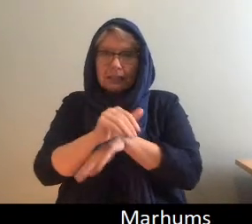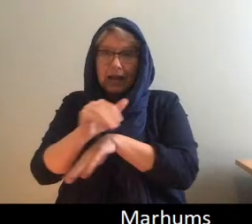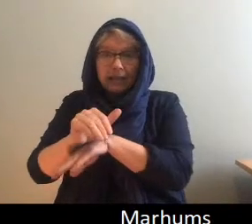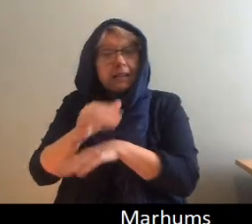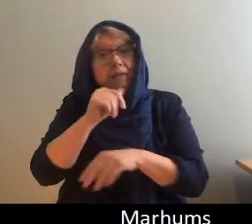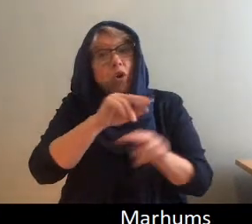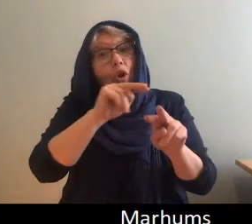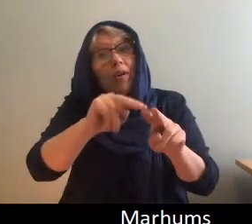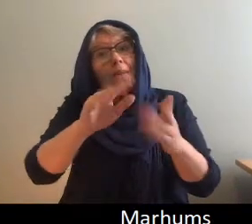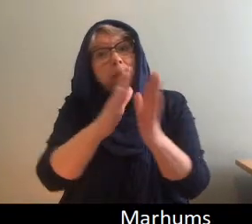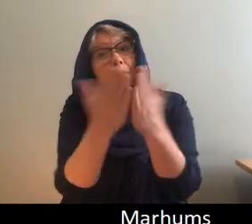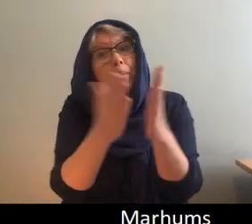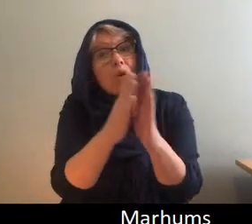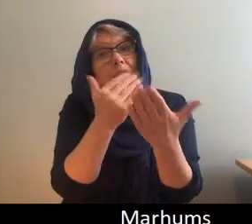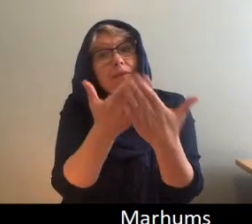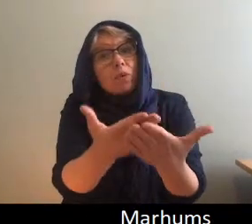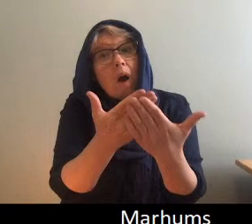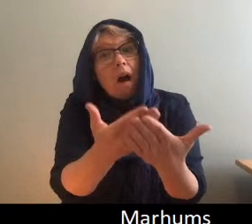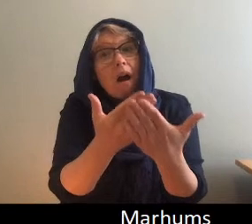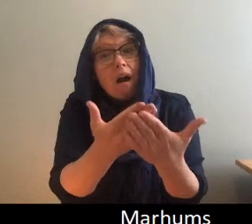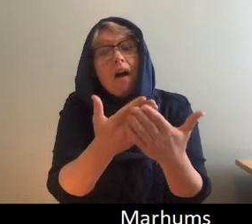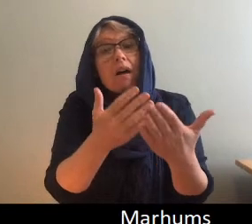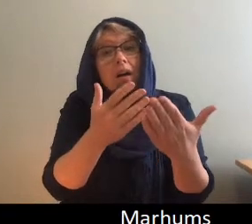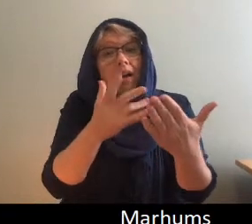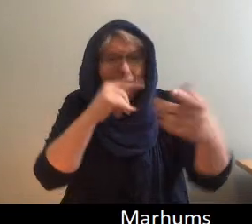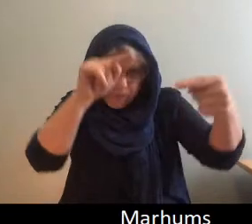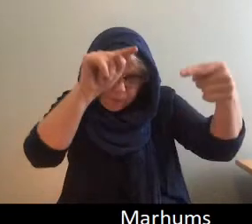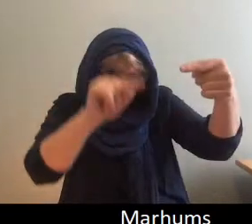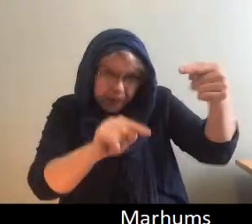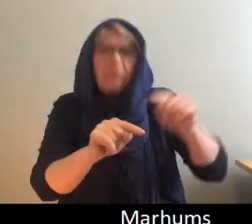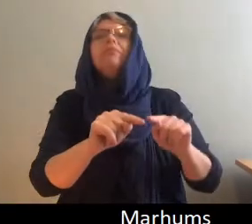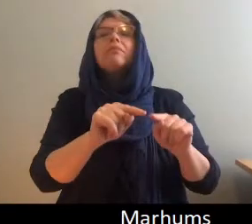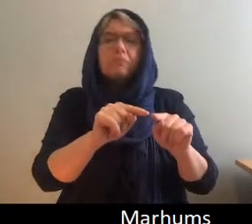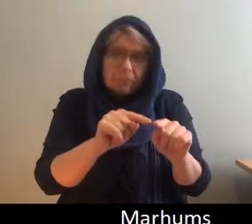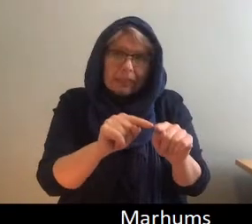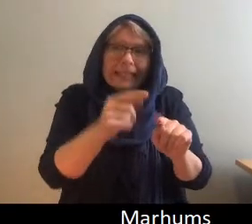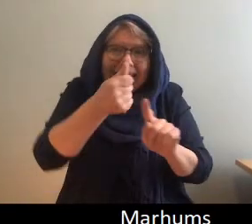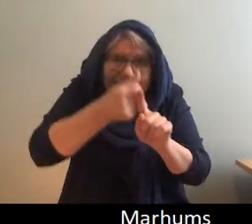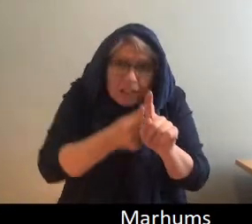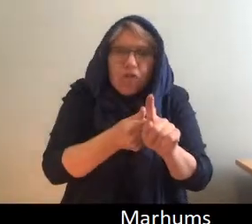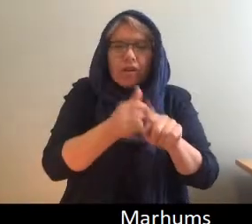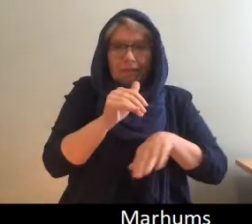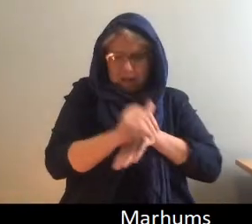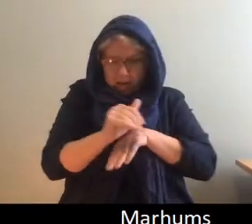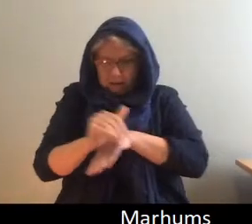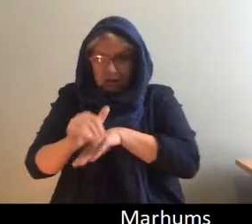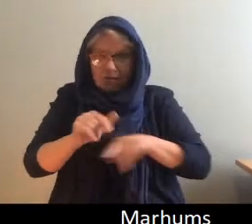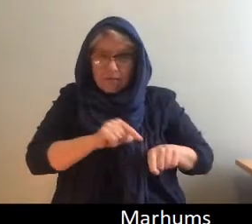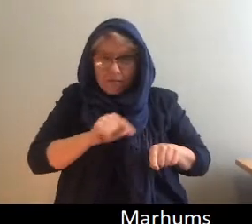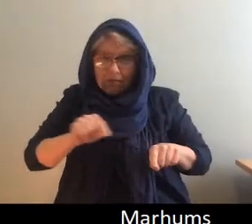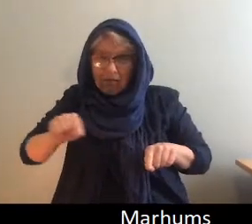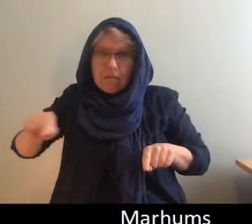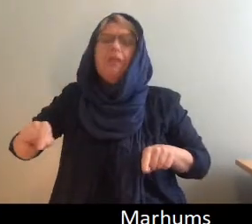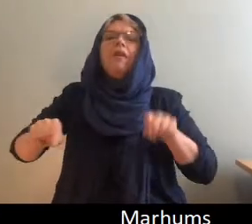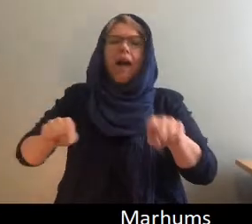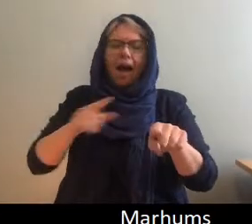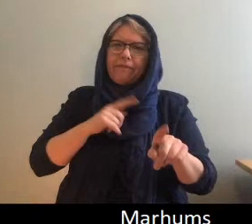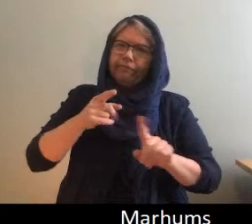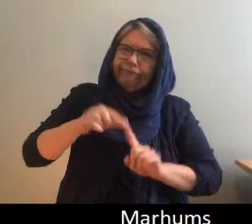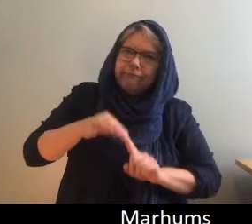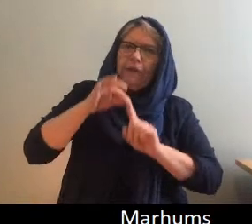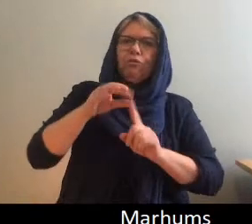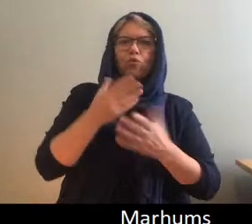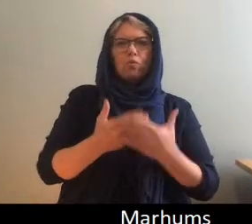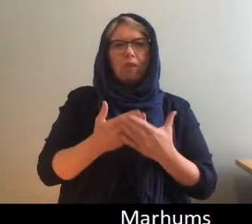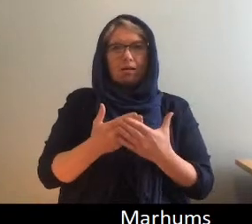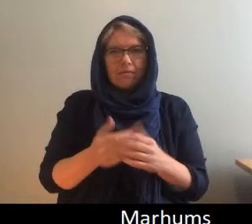the Shia, the Jafri narrations, we've got a lot of emphasis on the 23rd night. And on the 23rd night, there's a lot of, you know, emphasis, and